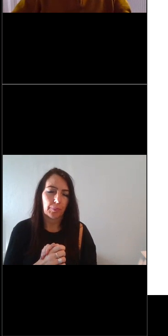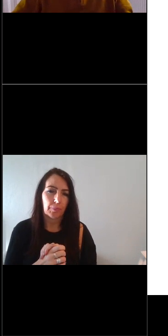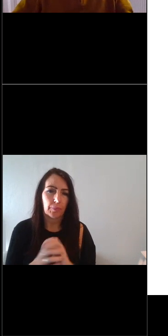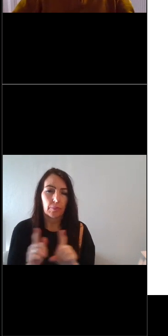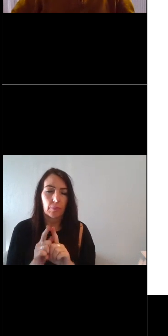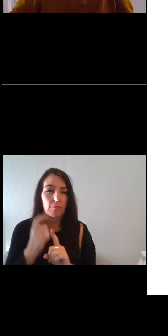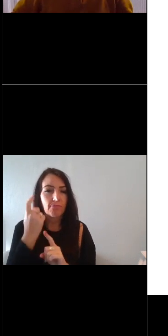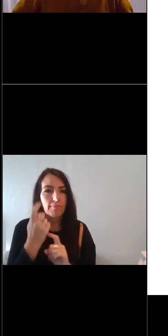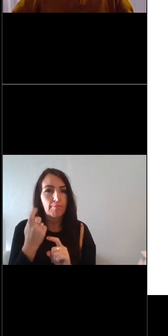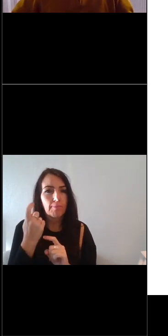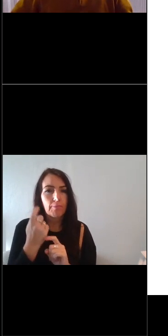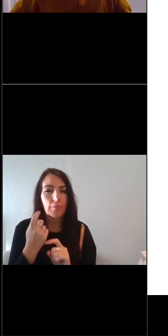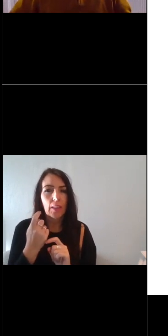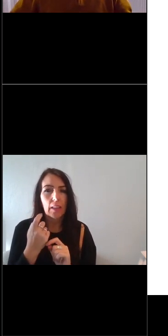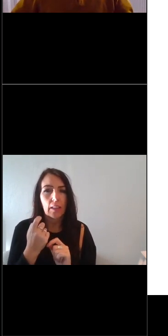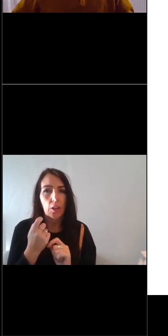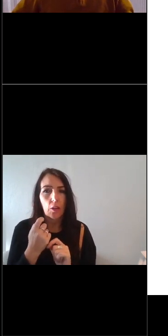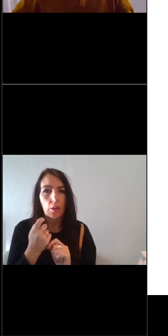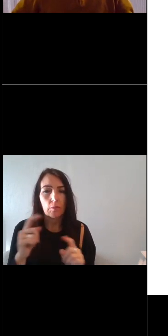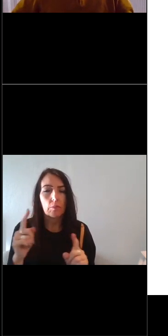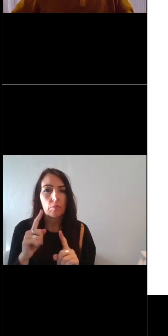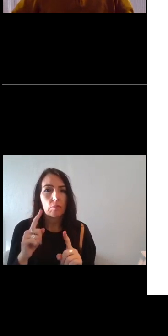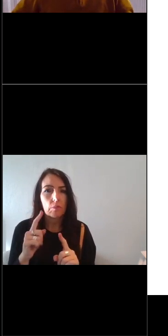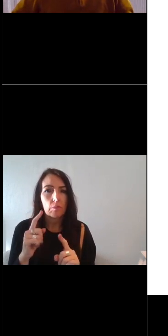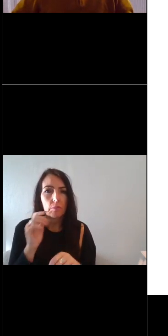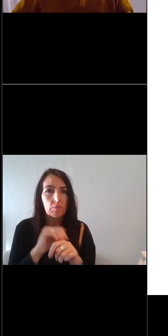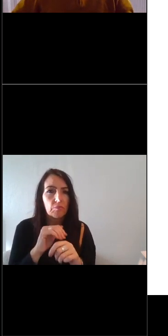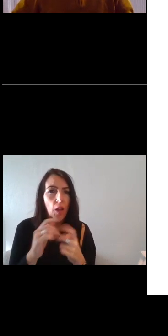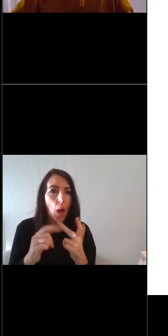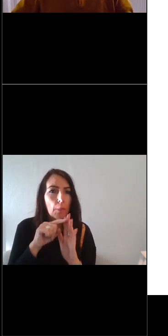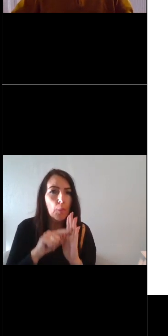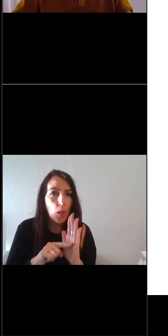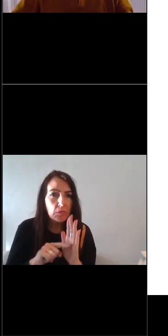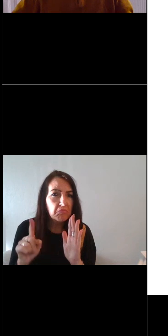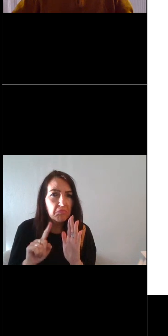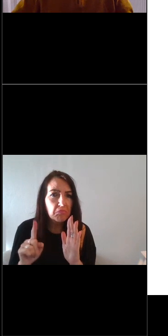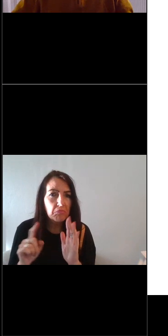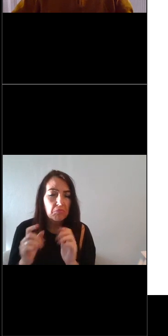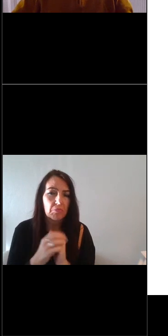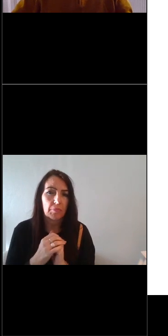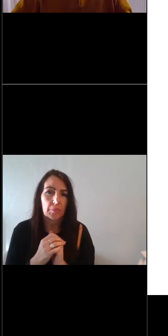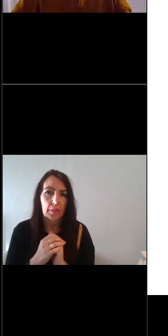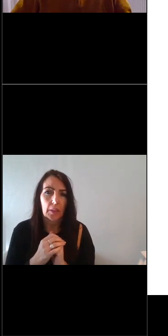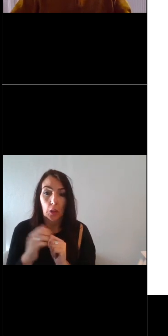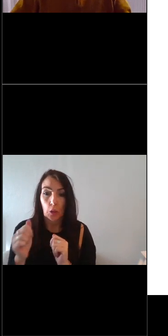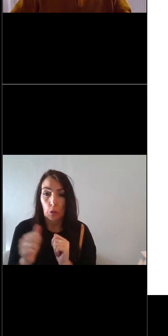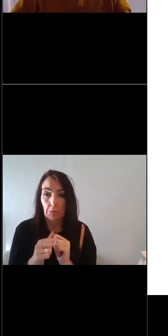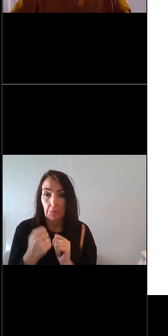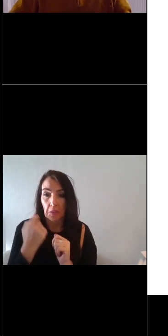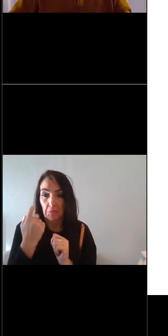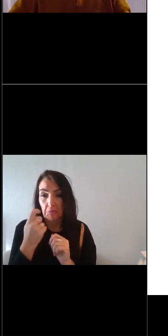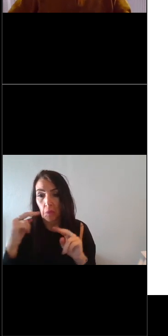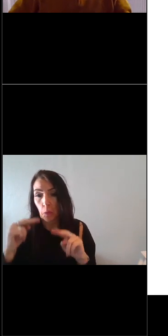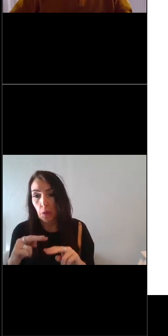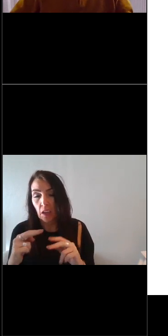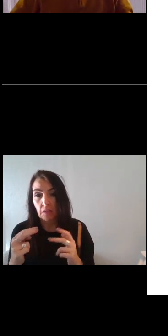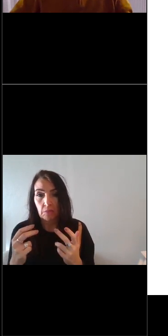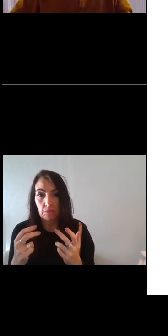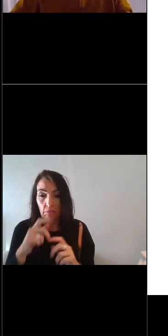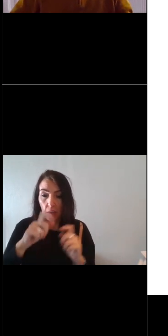about what are the implications of other policies that you may have. You know, should you really be looking at letting